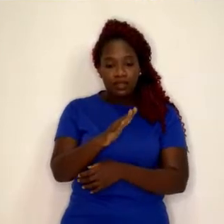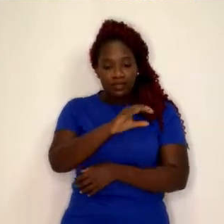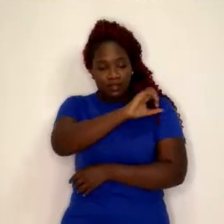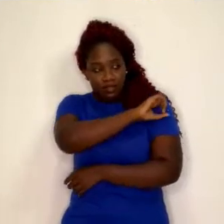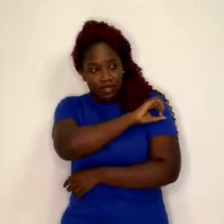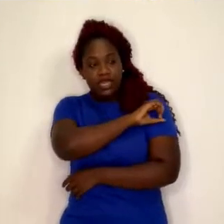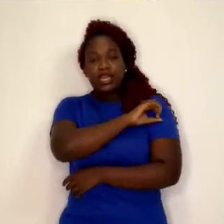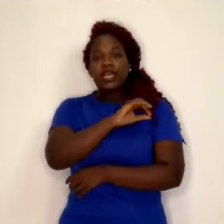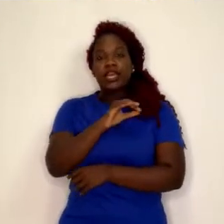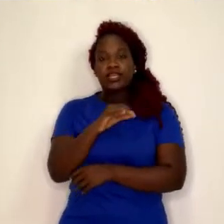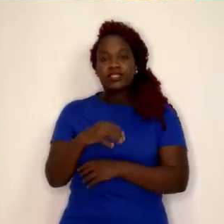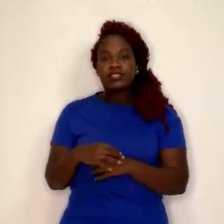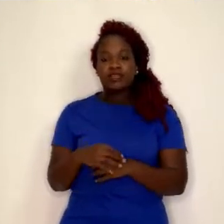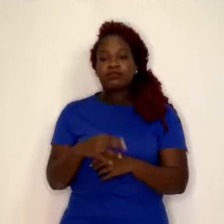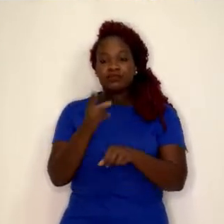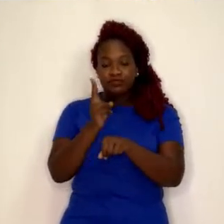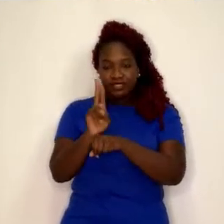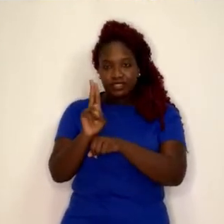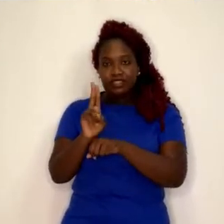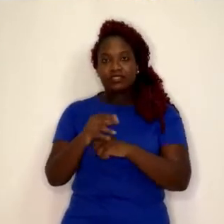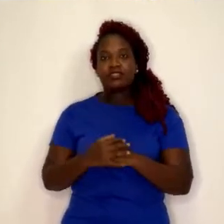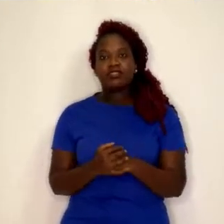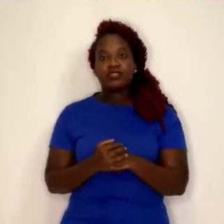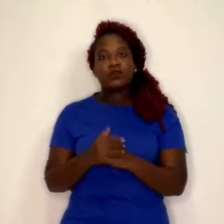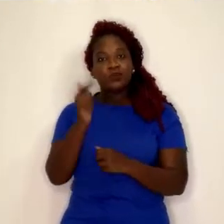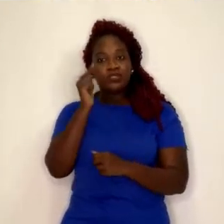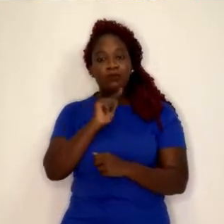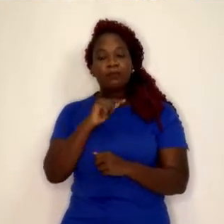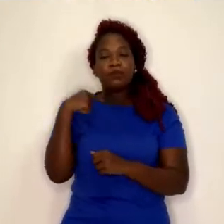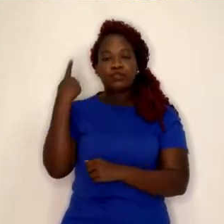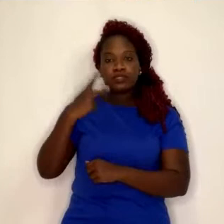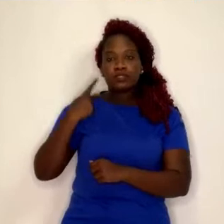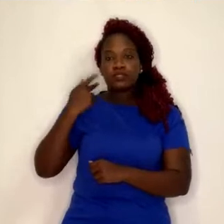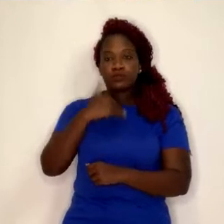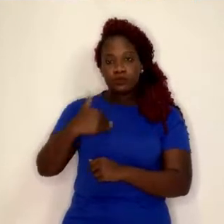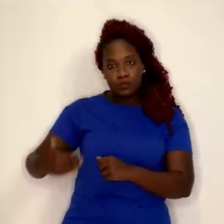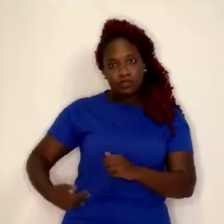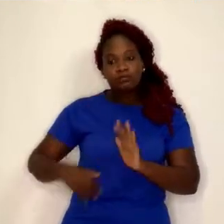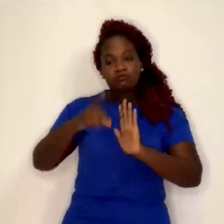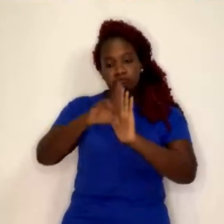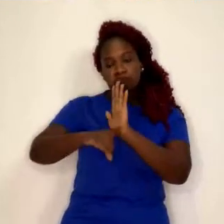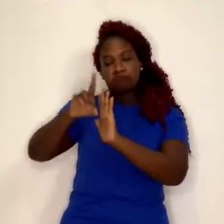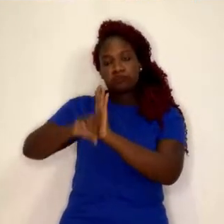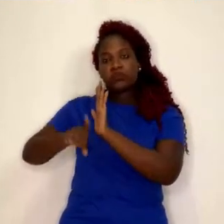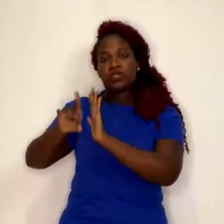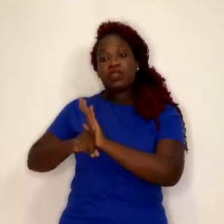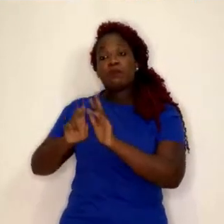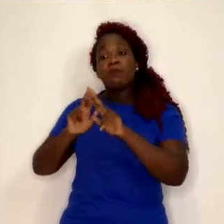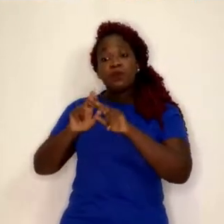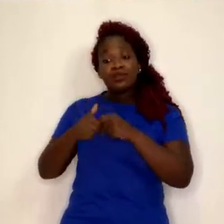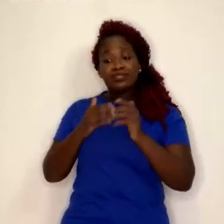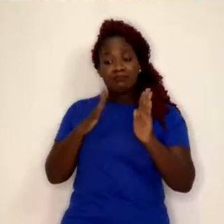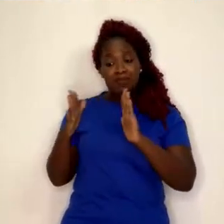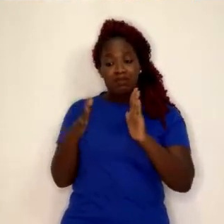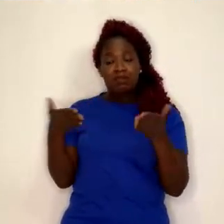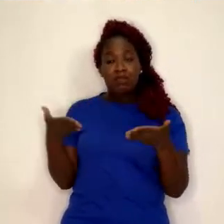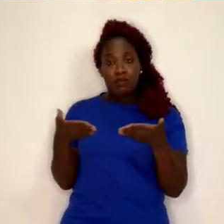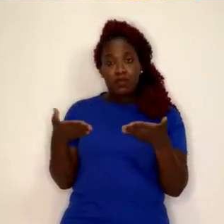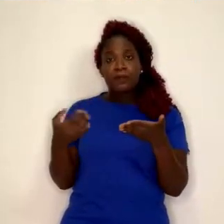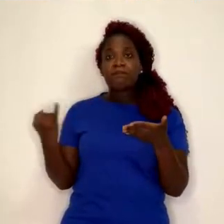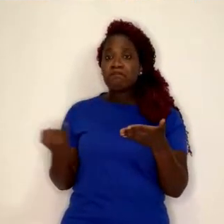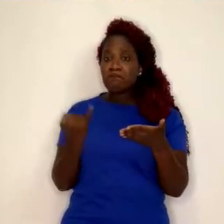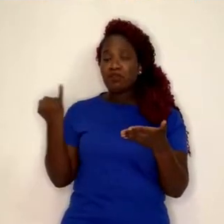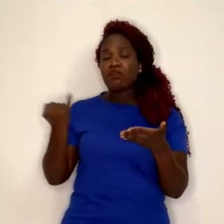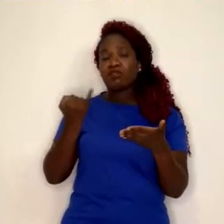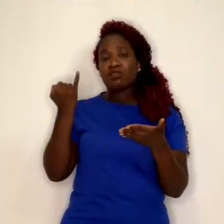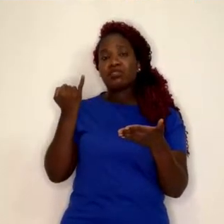universities and kindergarten, major portions of the population have access to